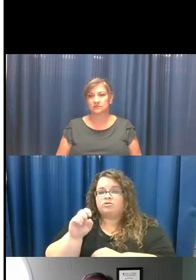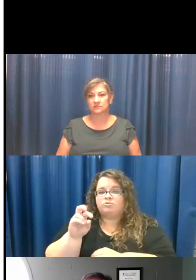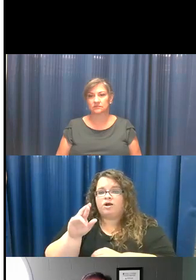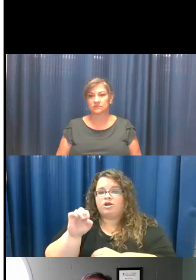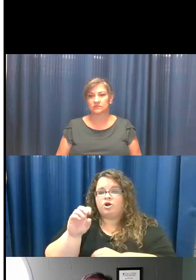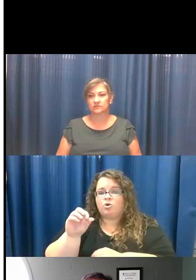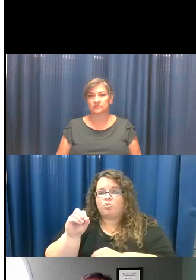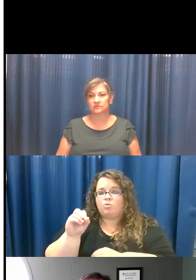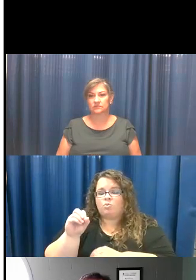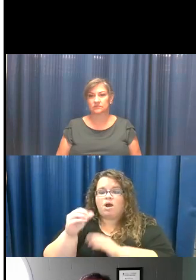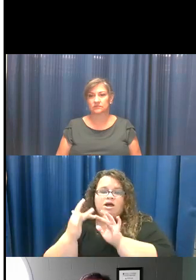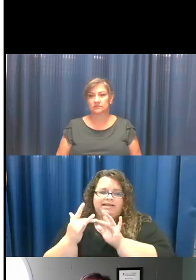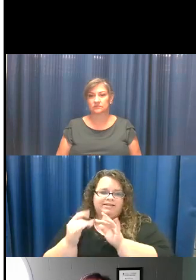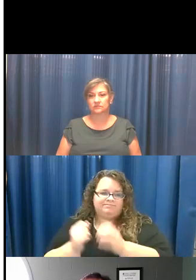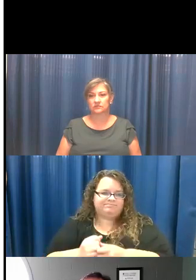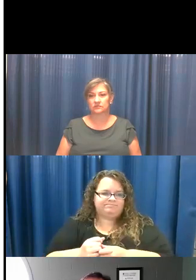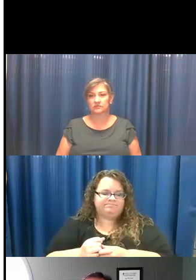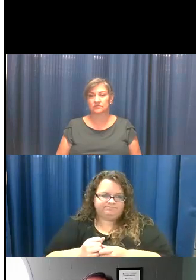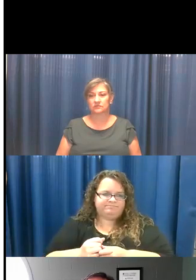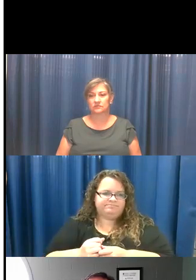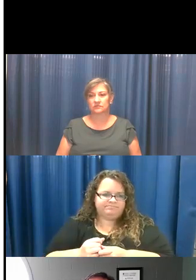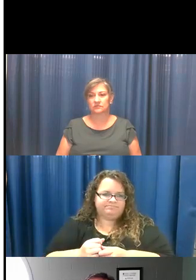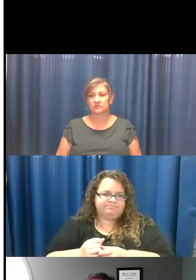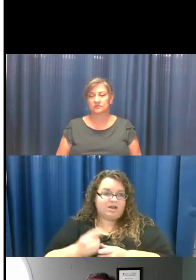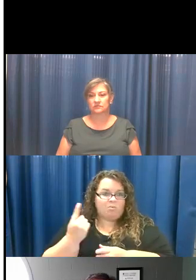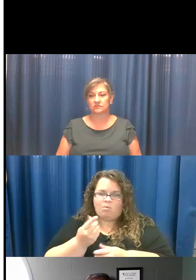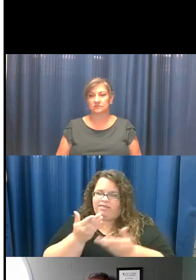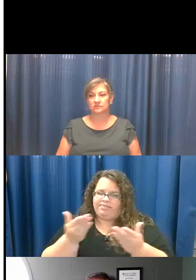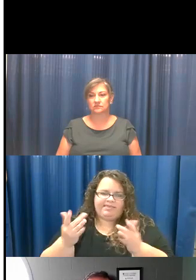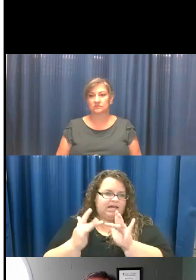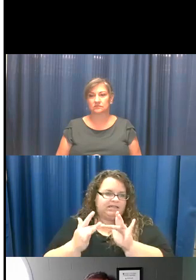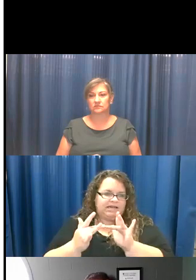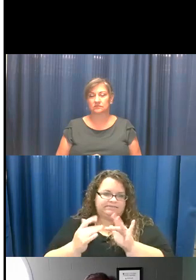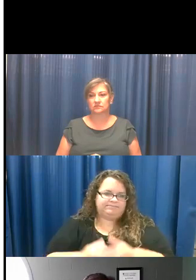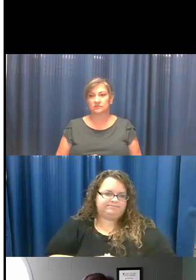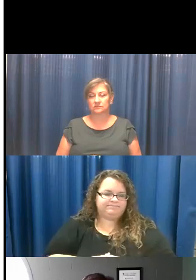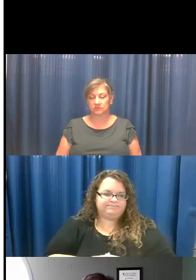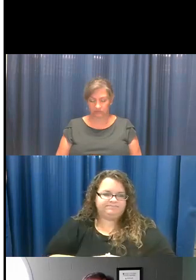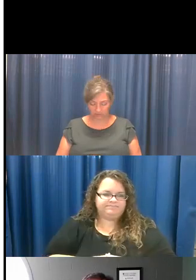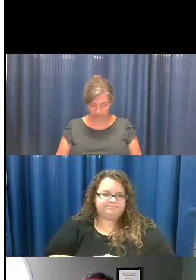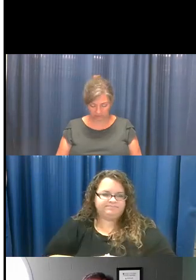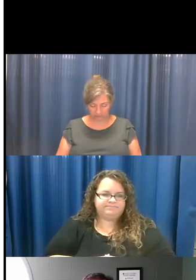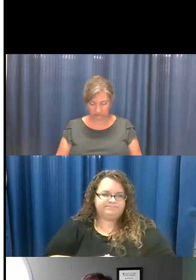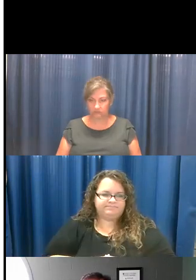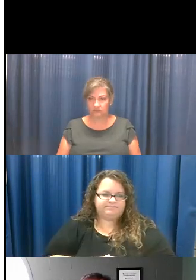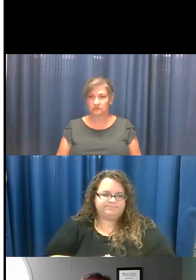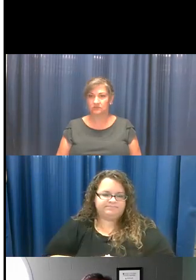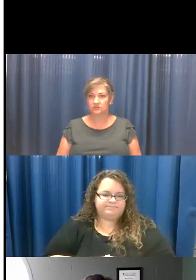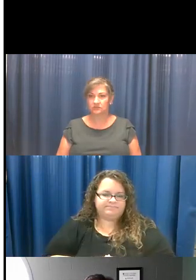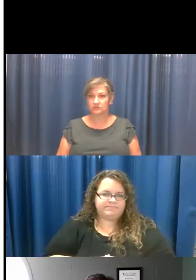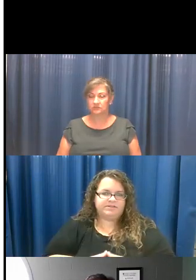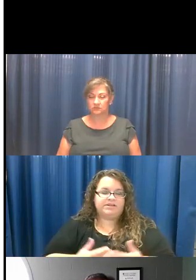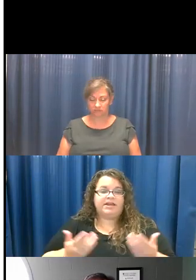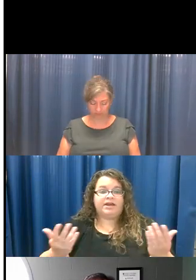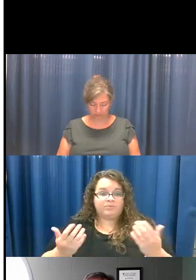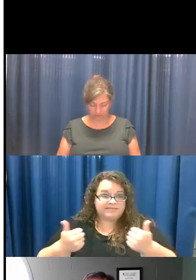single entity, Colorado Online. And the challenge around building Colorado Online, the